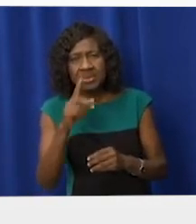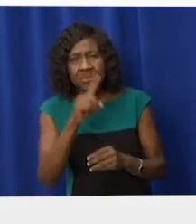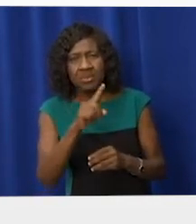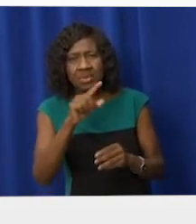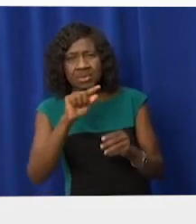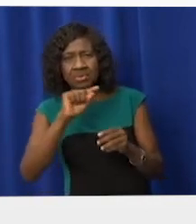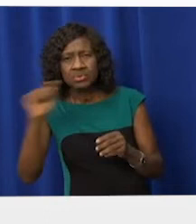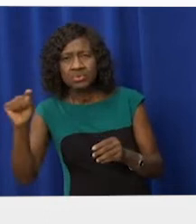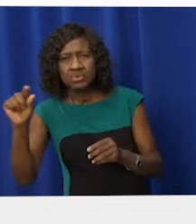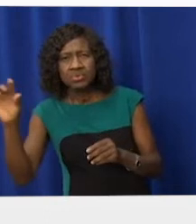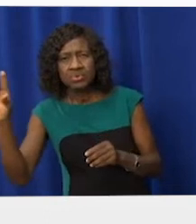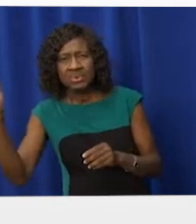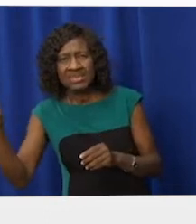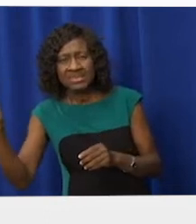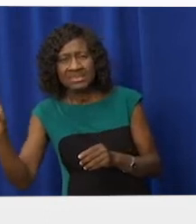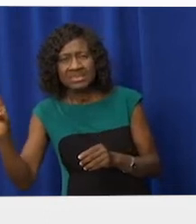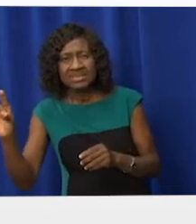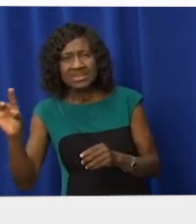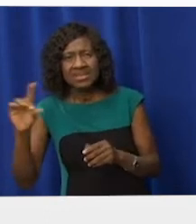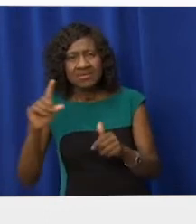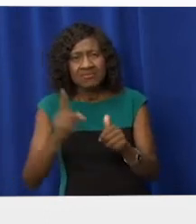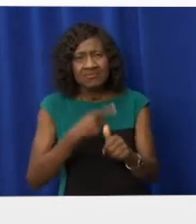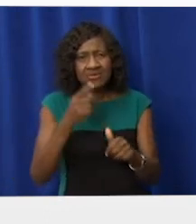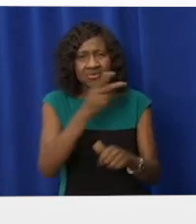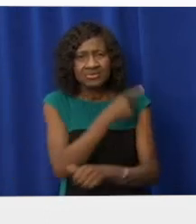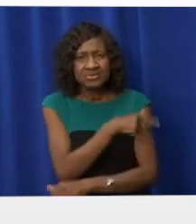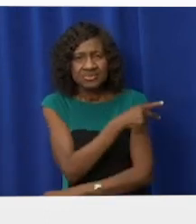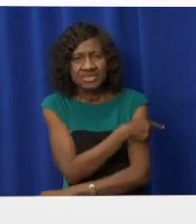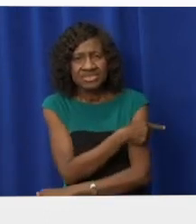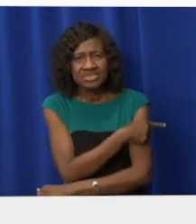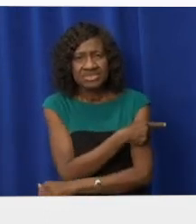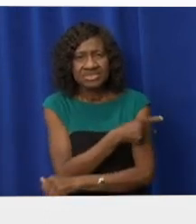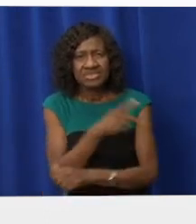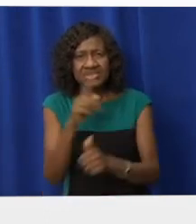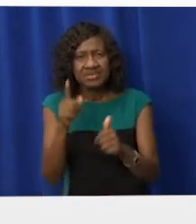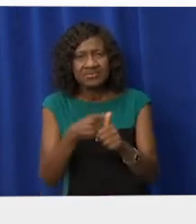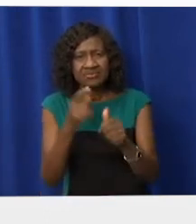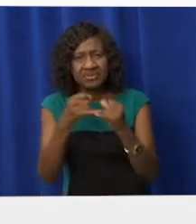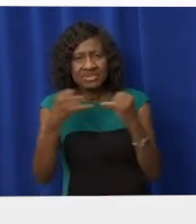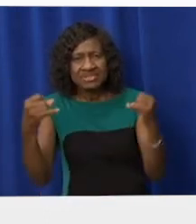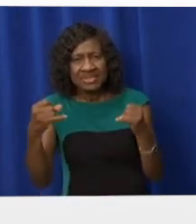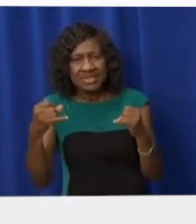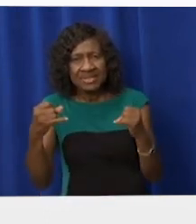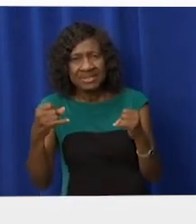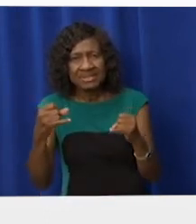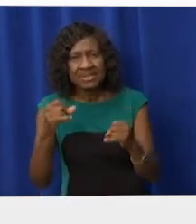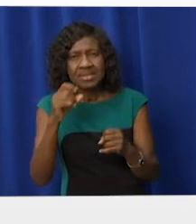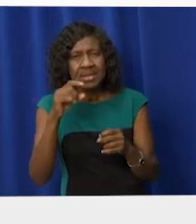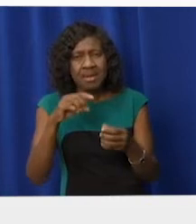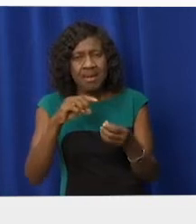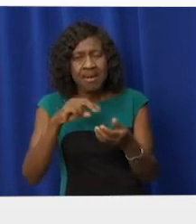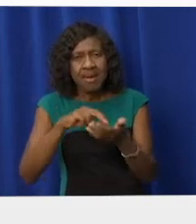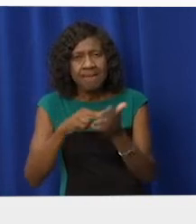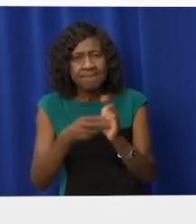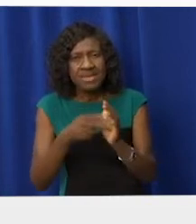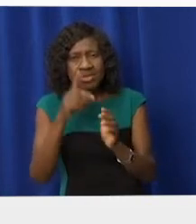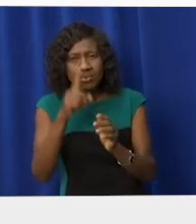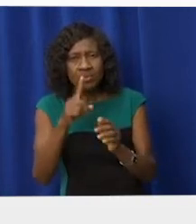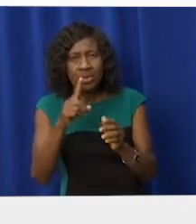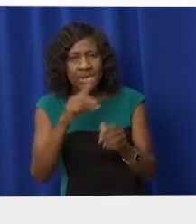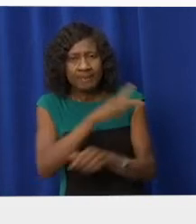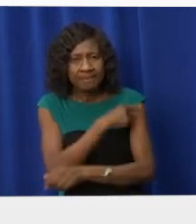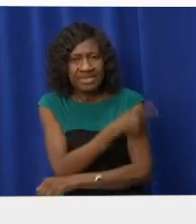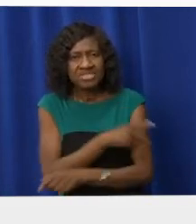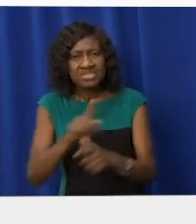to 8. So that first patient on the 7th of March hits the first line, which represents one patient. And then we can see there are more patients as we